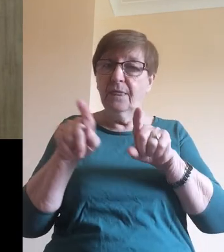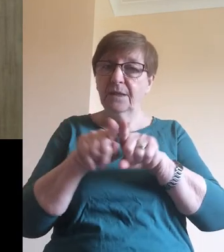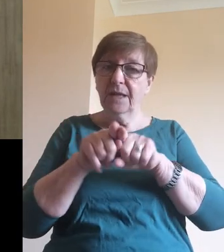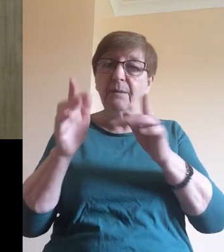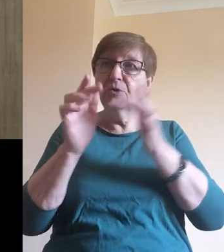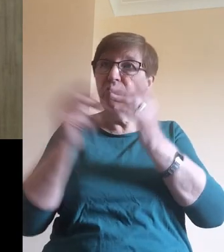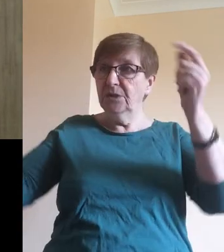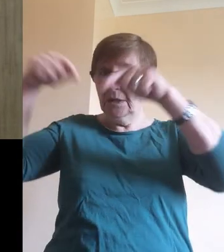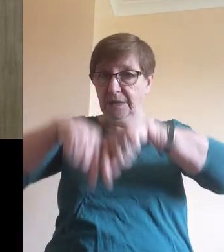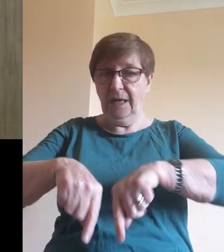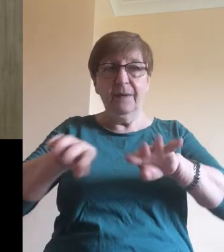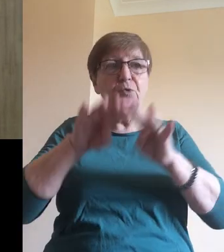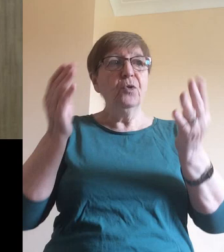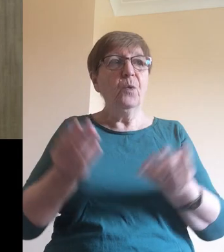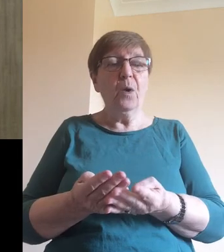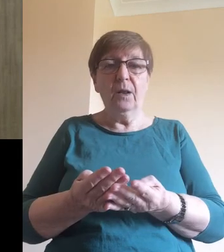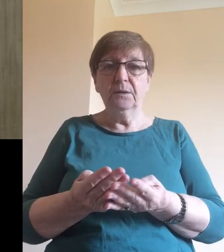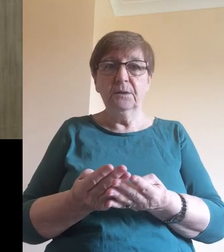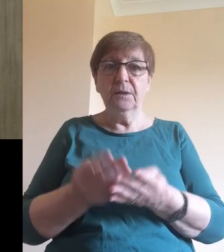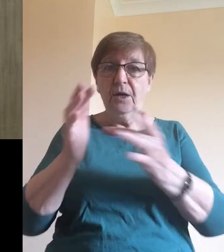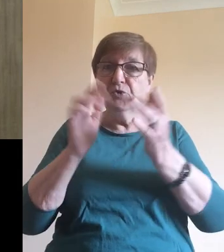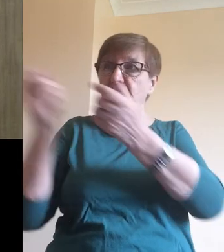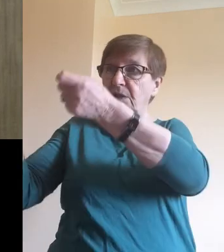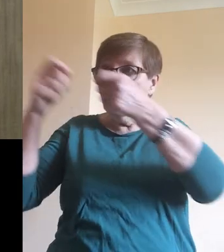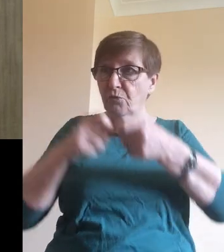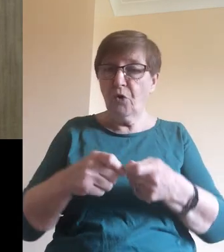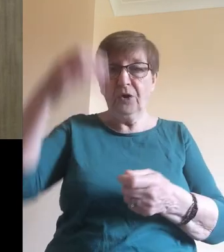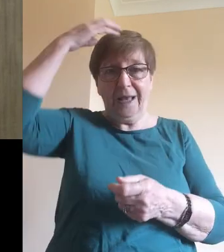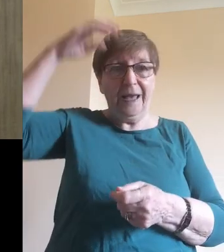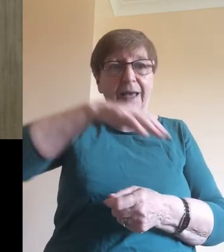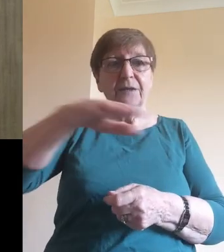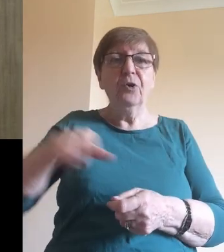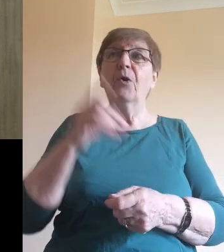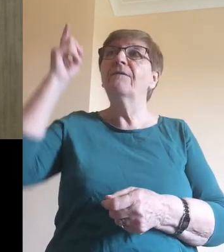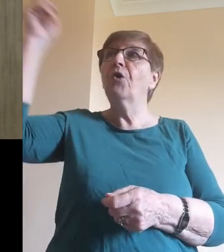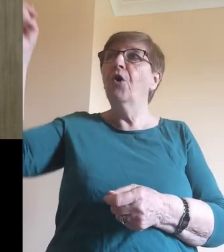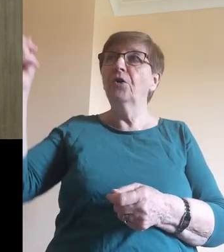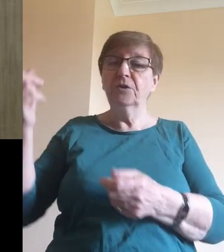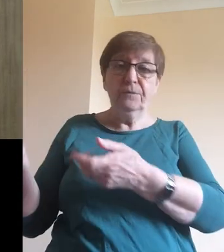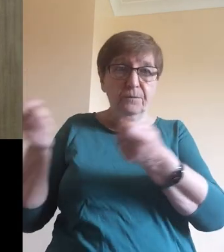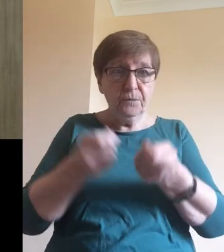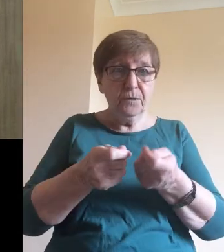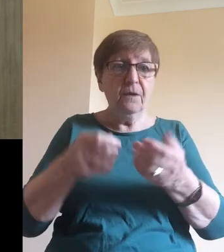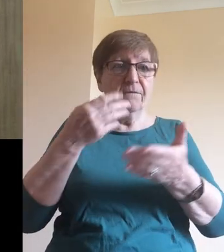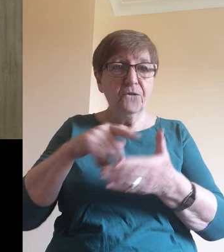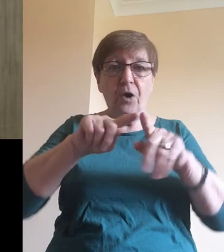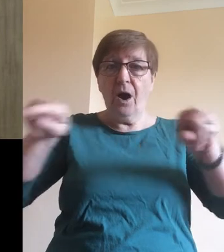sinful world, and just as Jesus brought the kingdom of God realities and values to bear on everyday